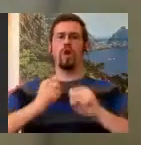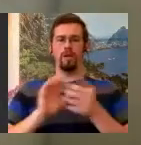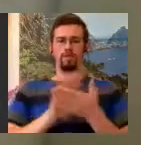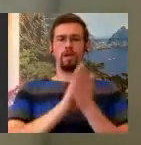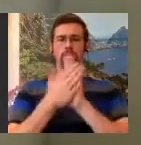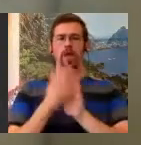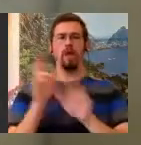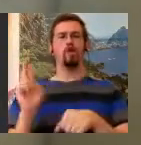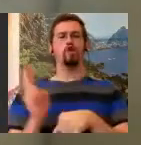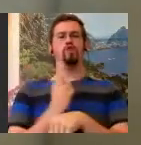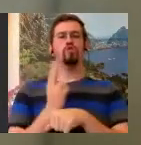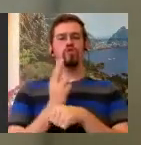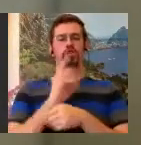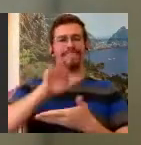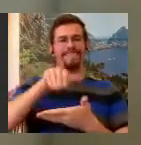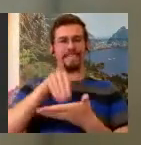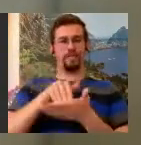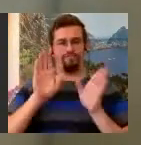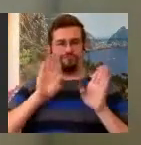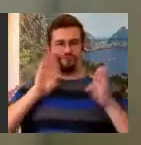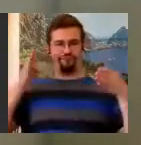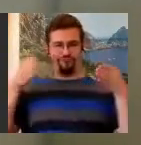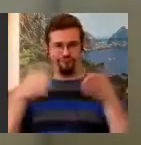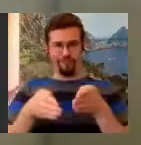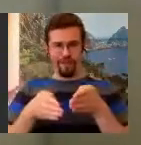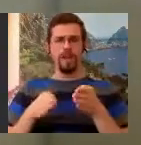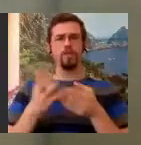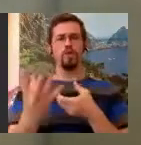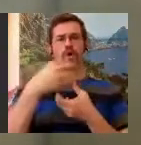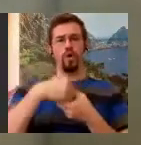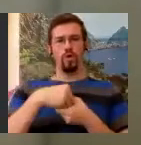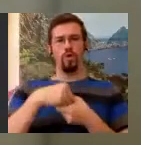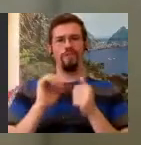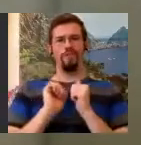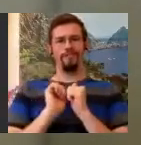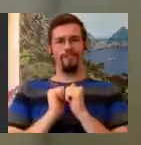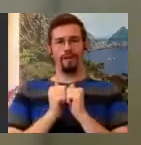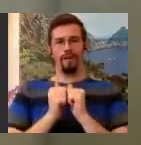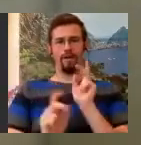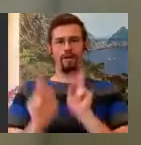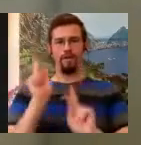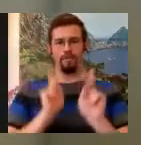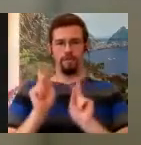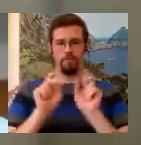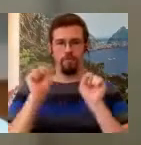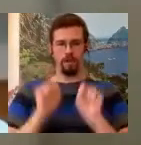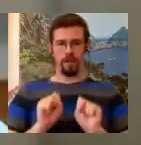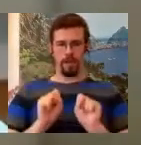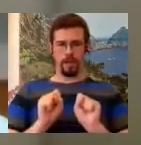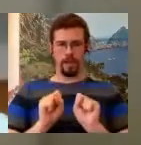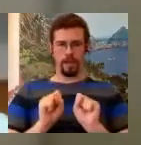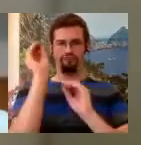approach in order to improve the way people can compose